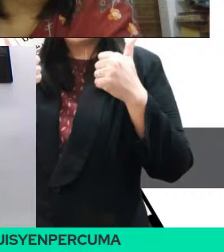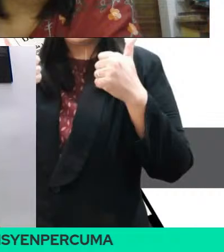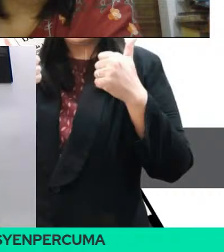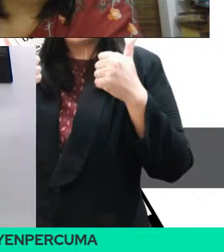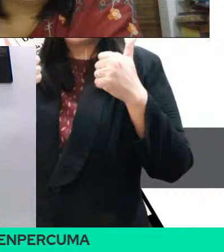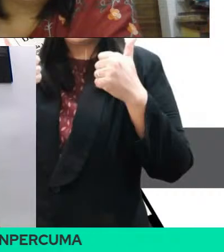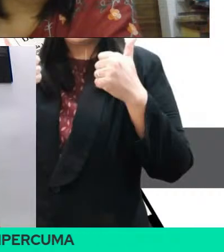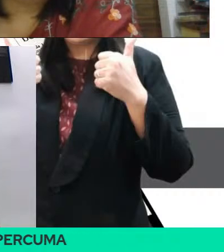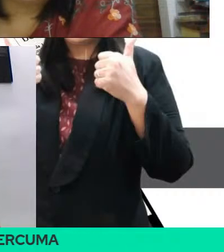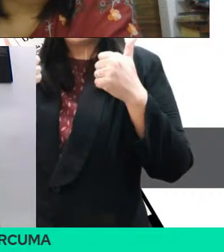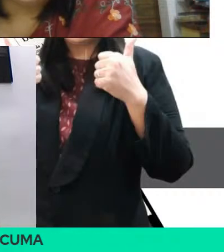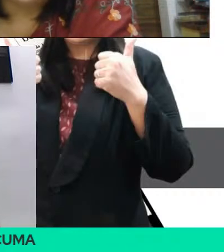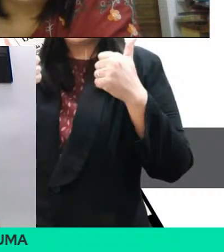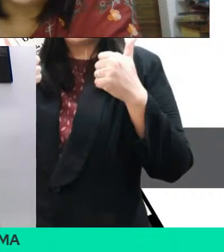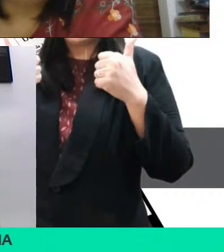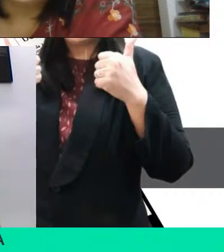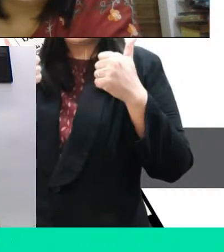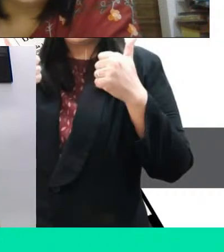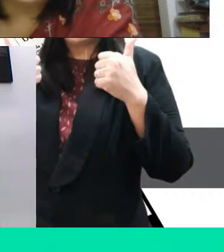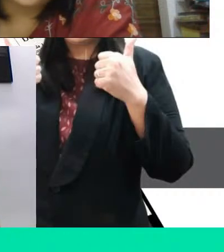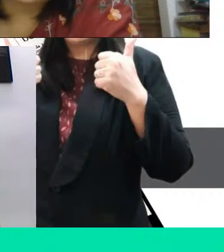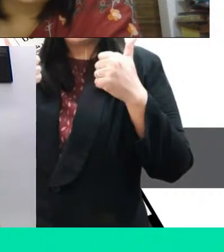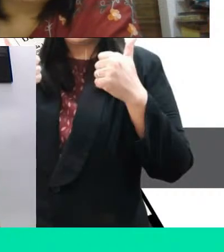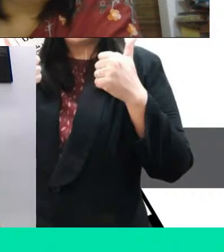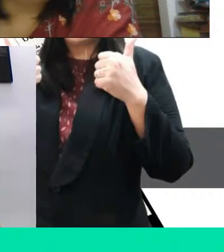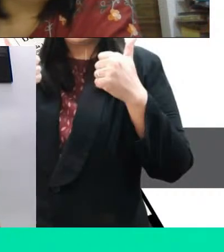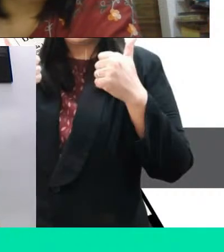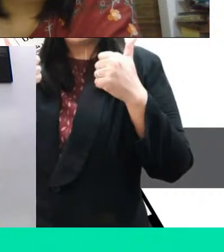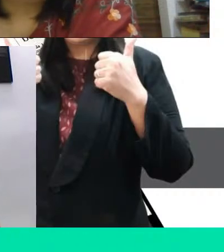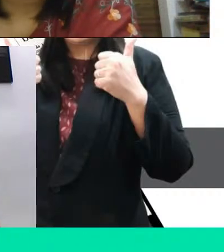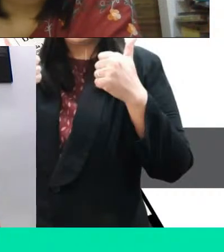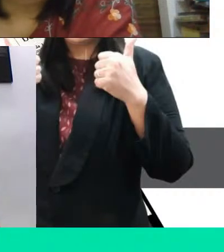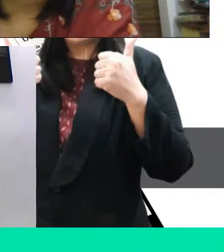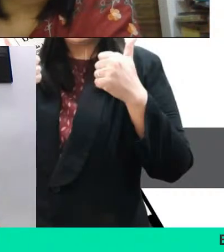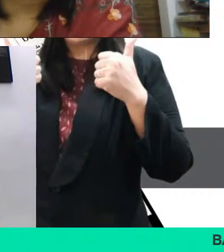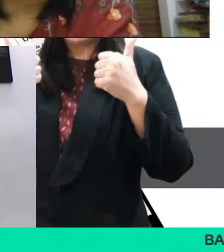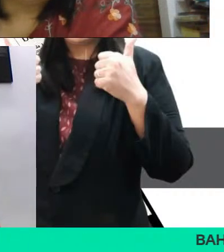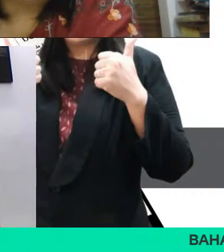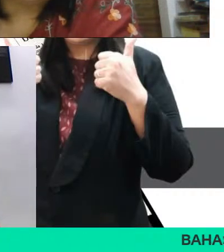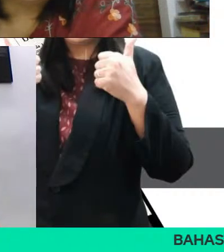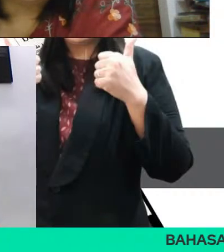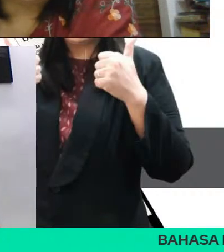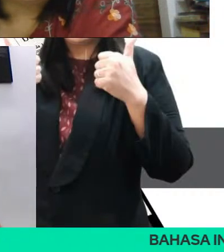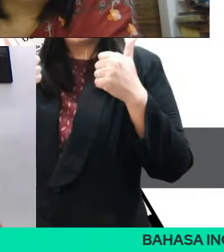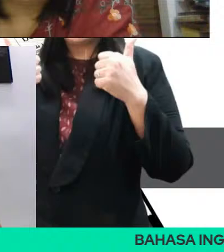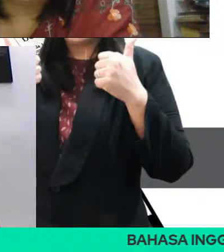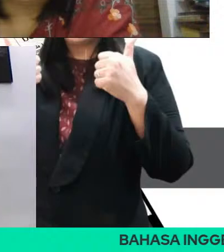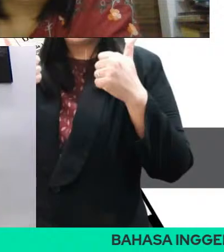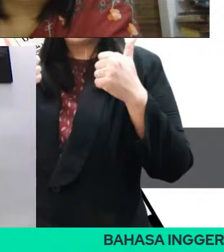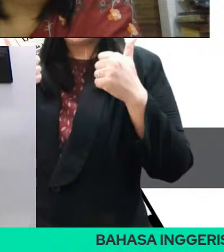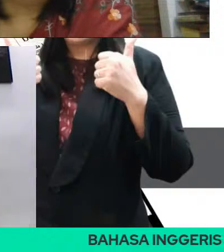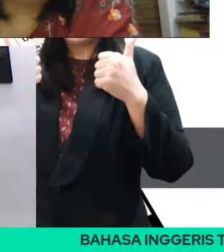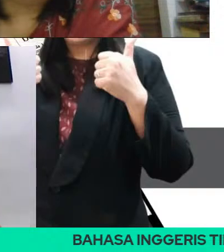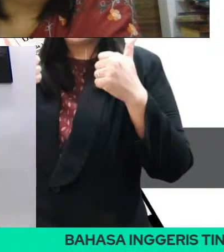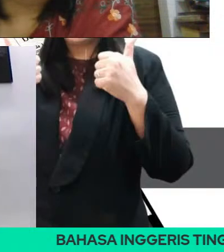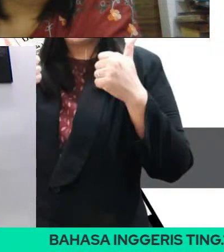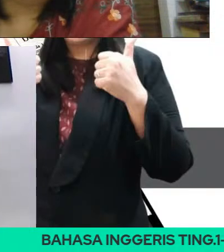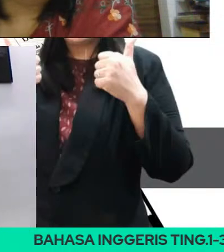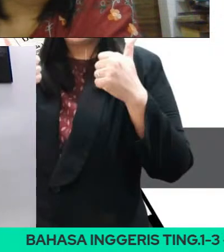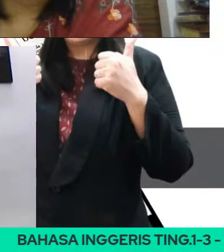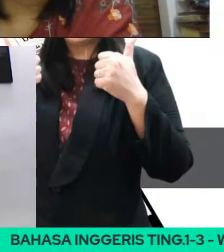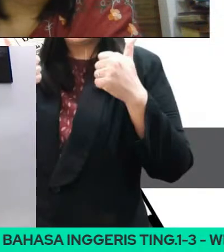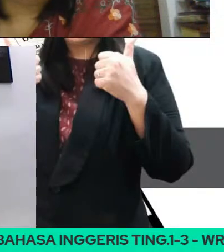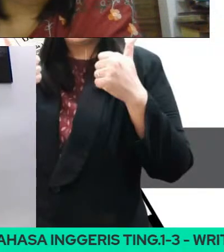email. Okay, then you'll be able to get your certificate. And this certificate, students, you can use it for your